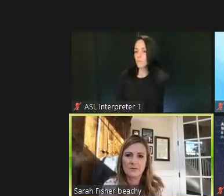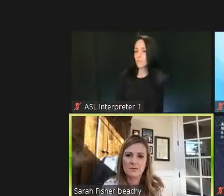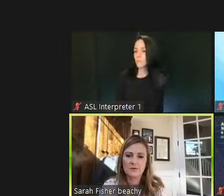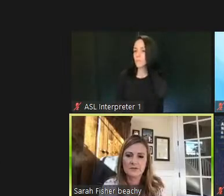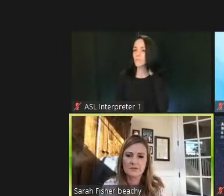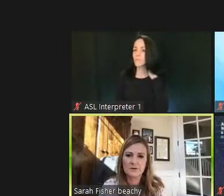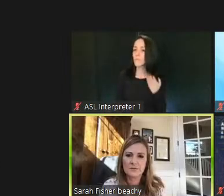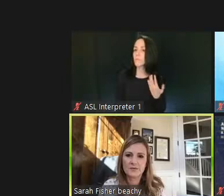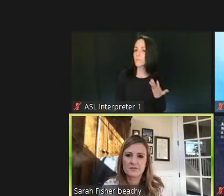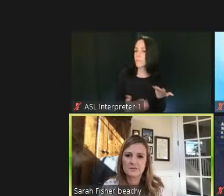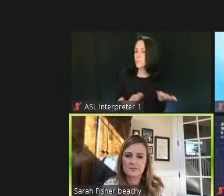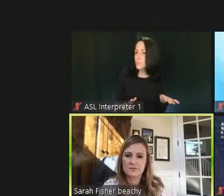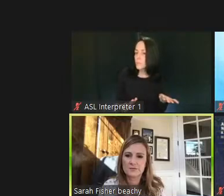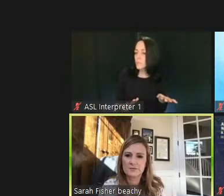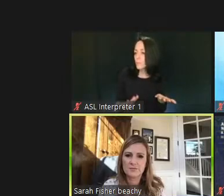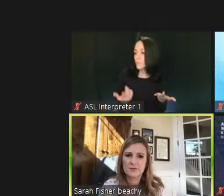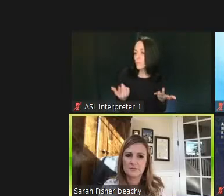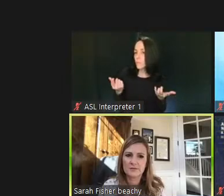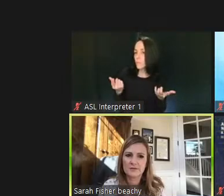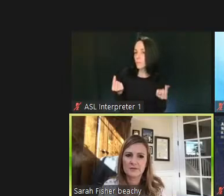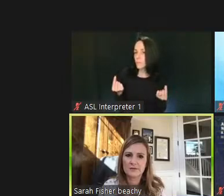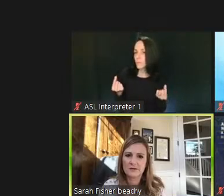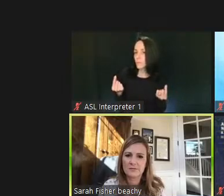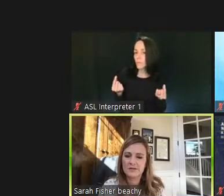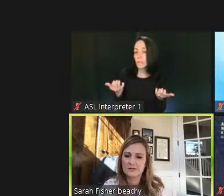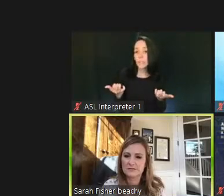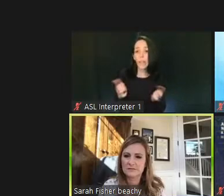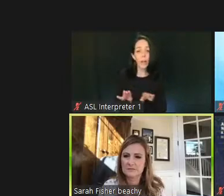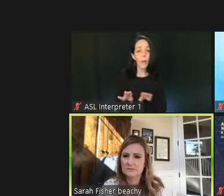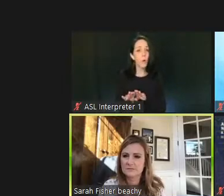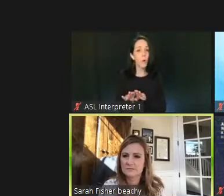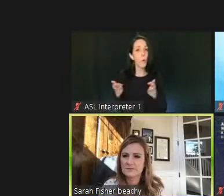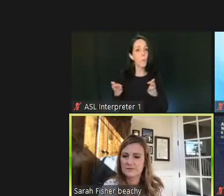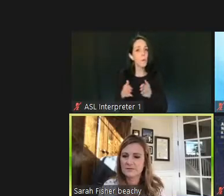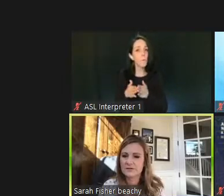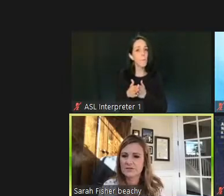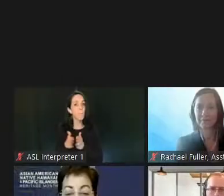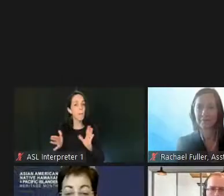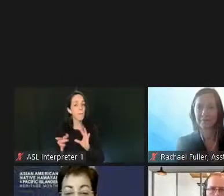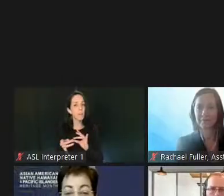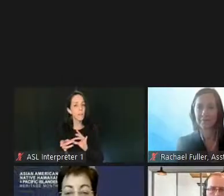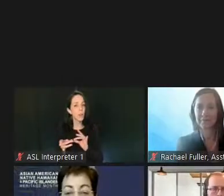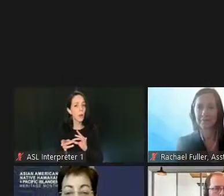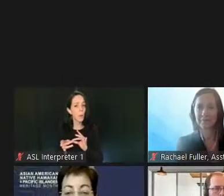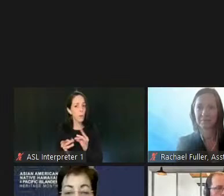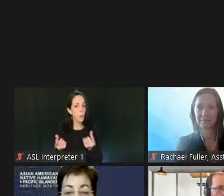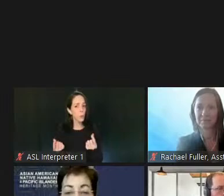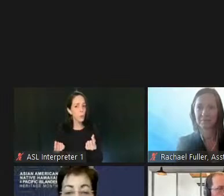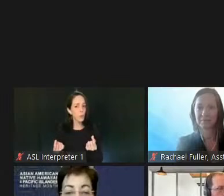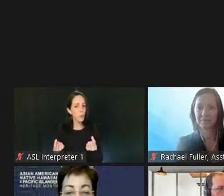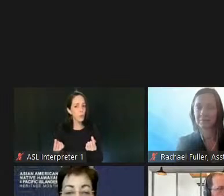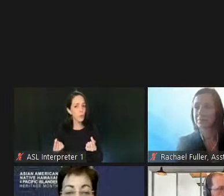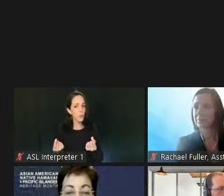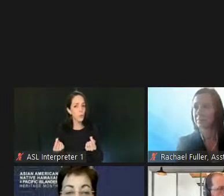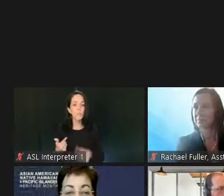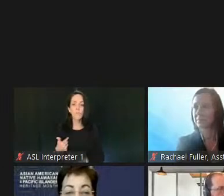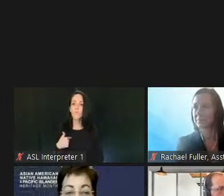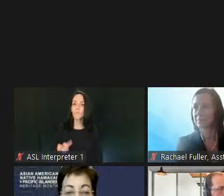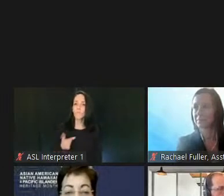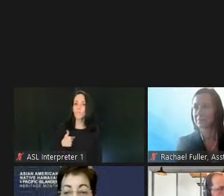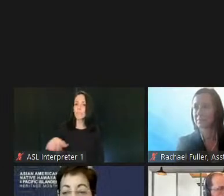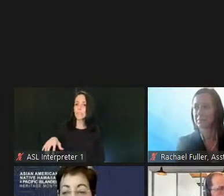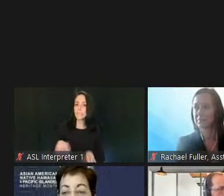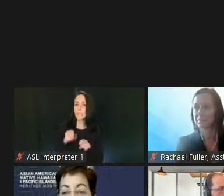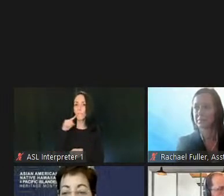how do we want to open this up to public comment? Is that my understanding? Yes, I can take care of that for you,